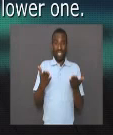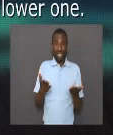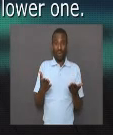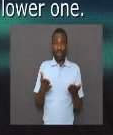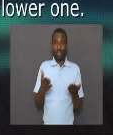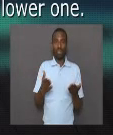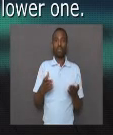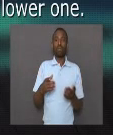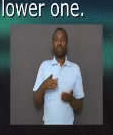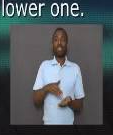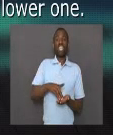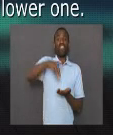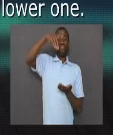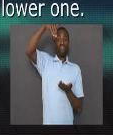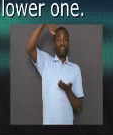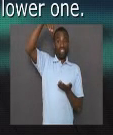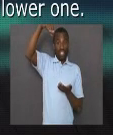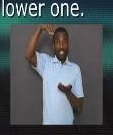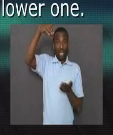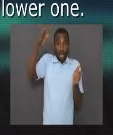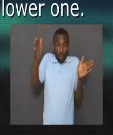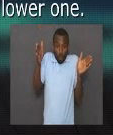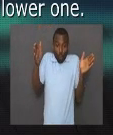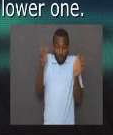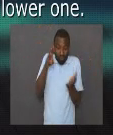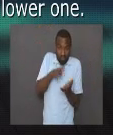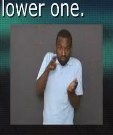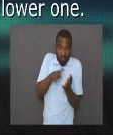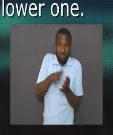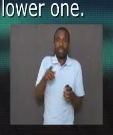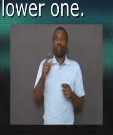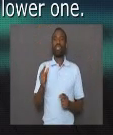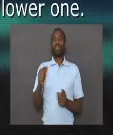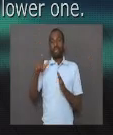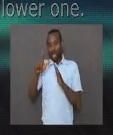high concentration to a lower one.